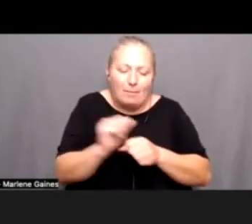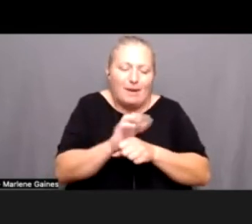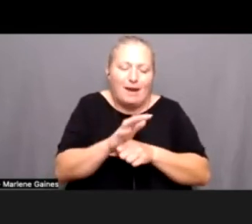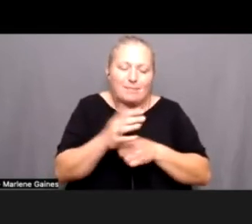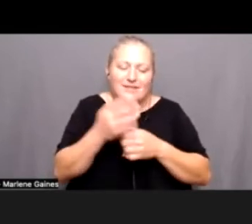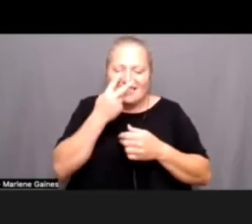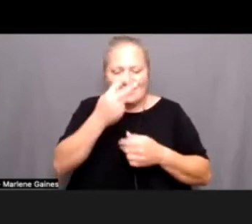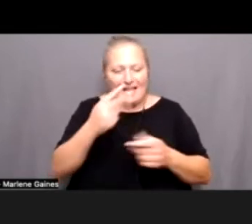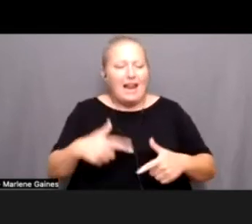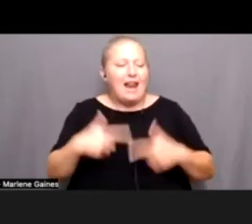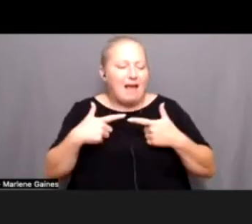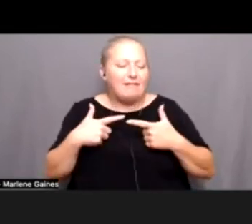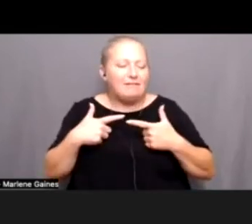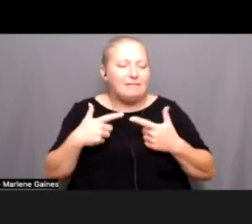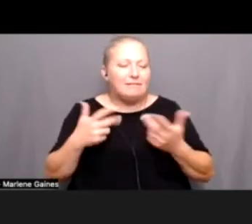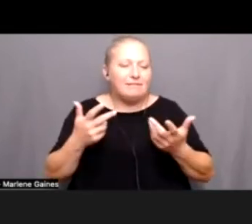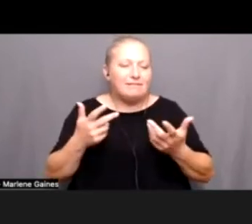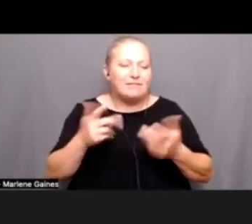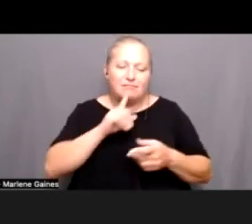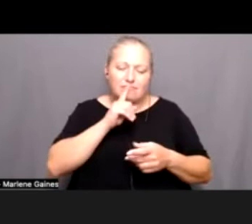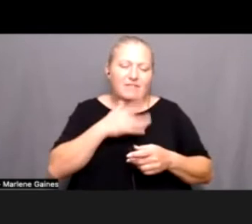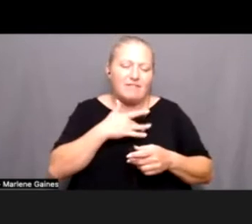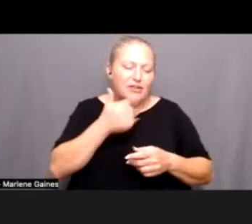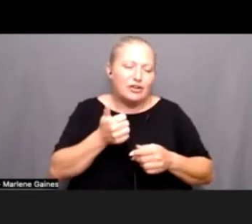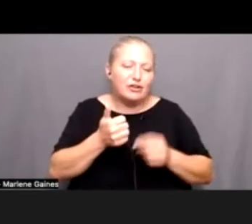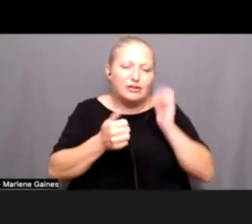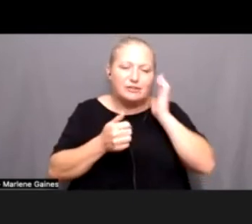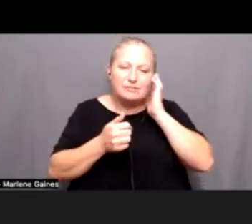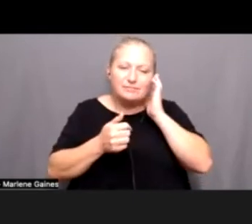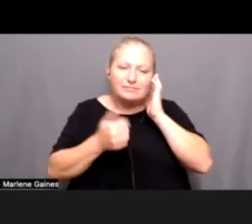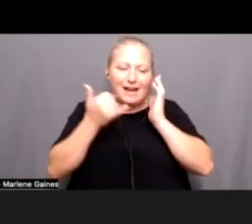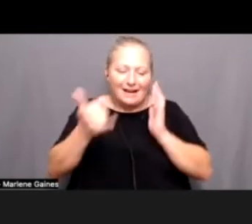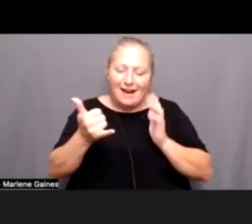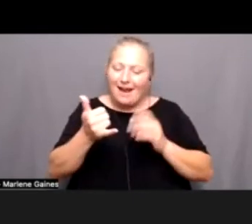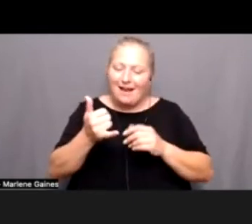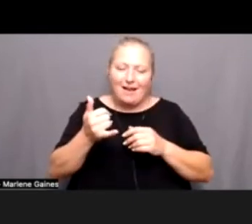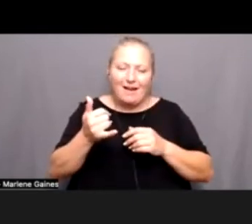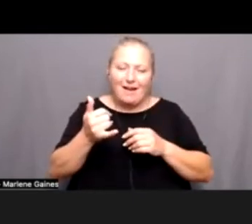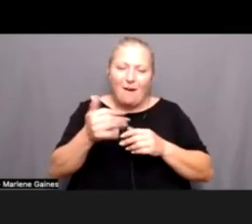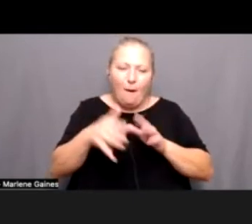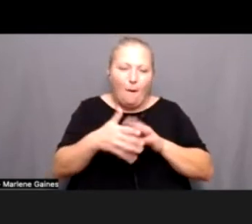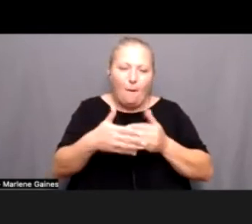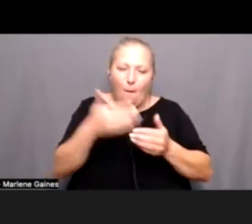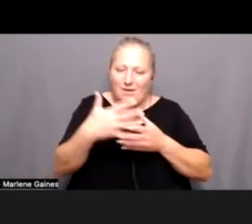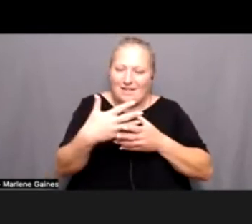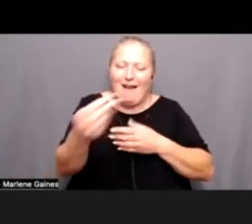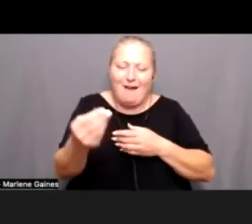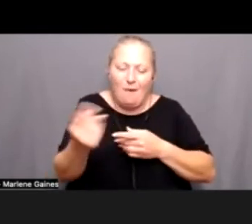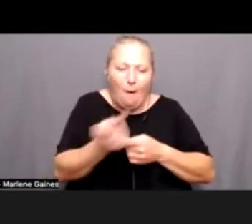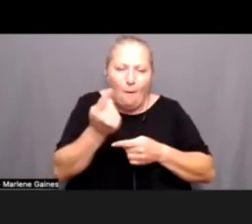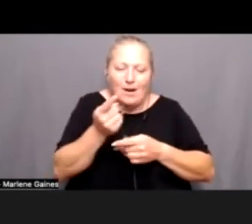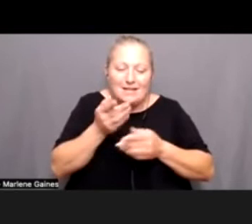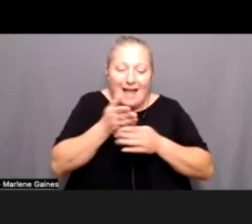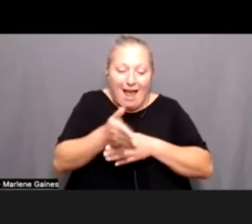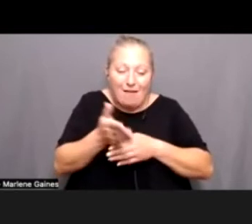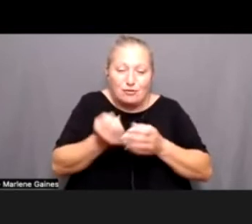And so it was just a really good feeling. And I know we're in the home stretch. Everyone after spring break is always itching, and